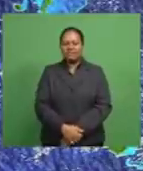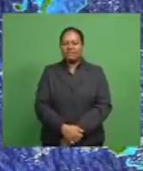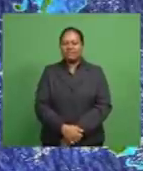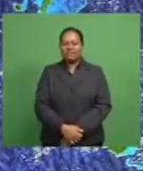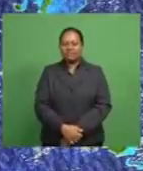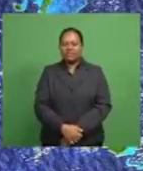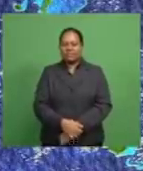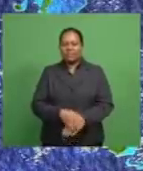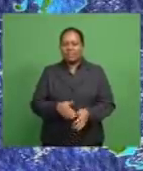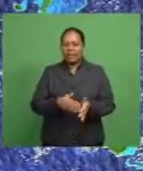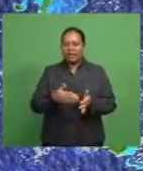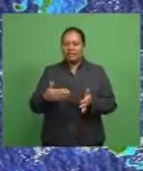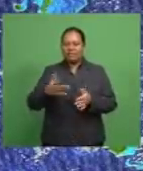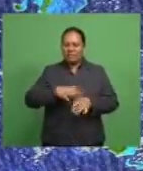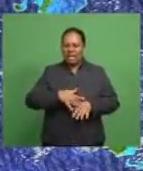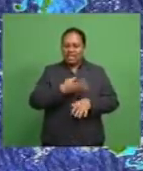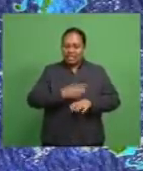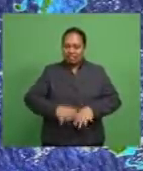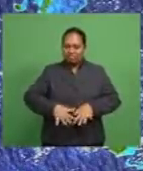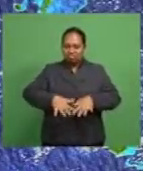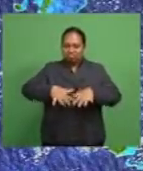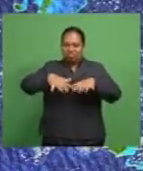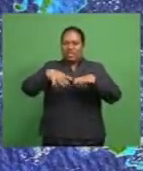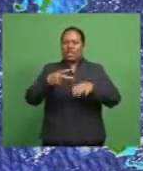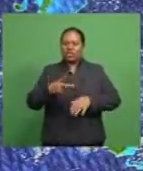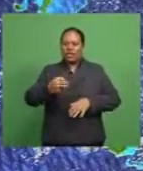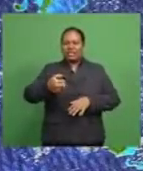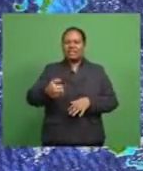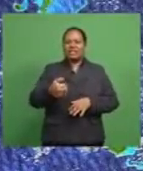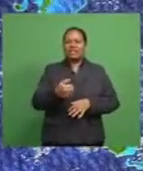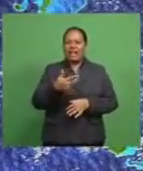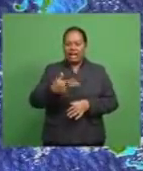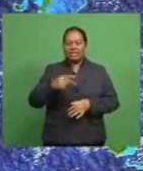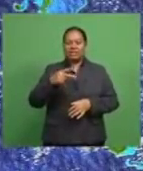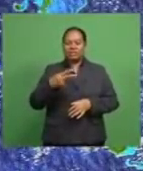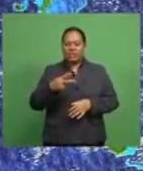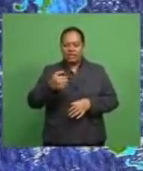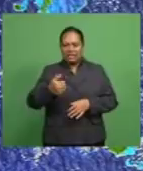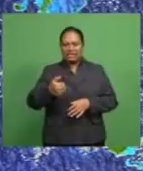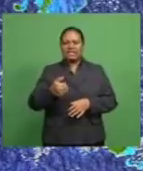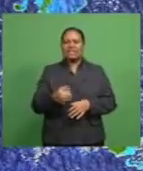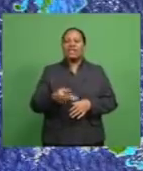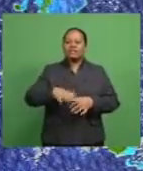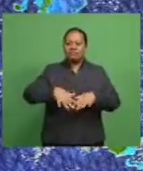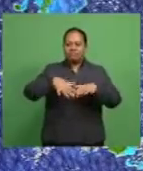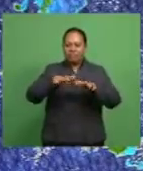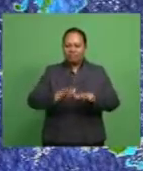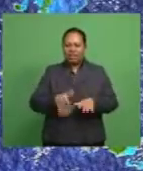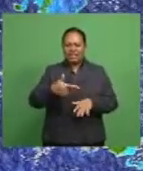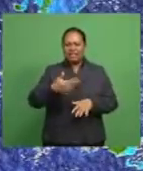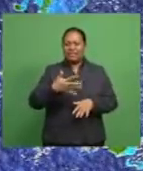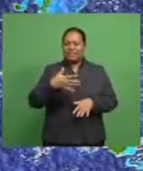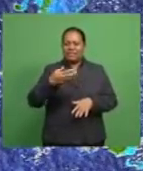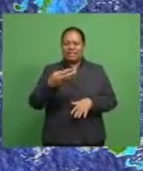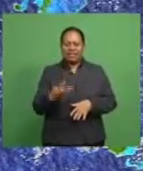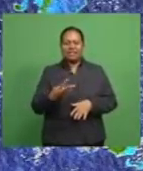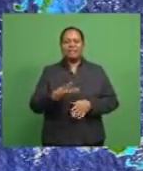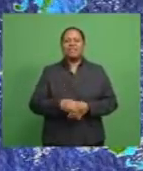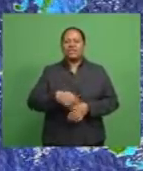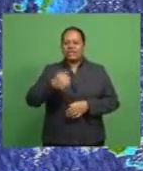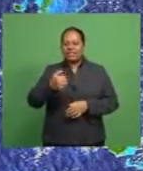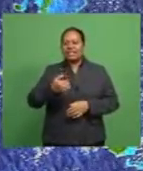For tides, the next high tide is at 8:26 p.m. with a low tide at 2:15 tomorrow morning. Sunrise will be at